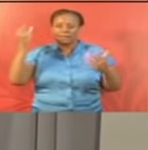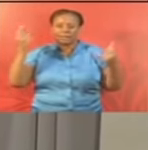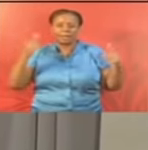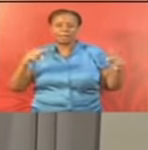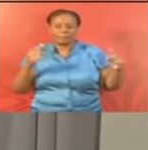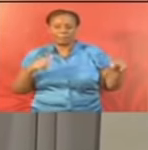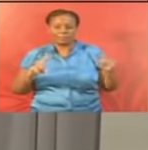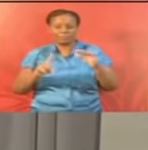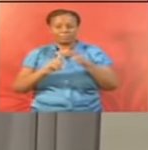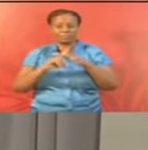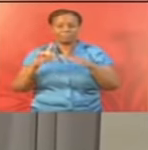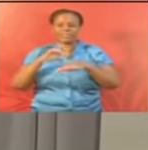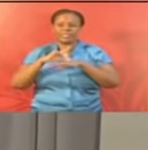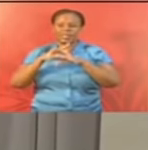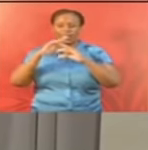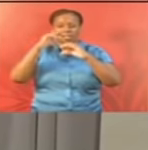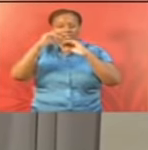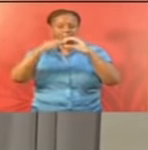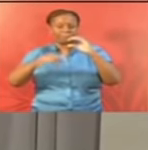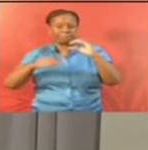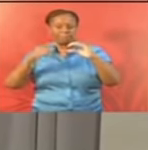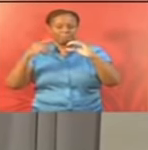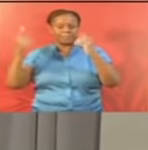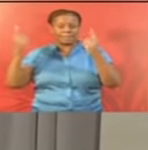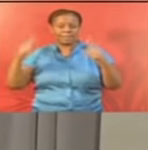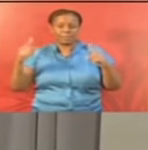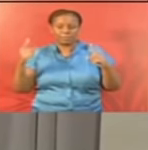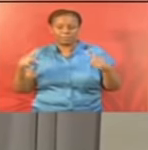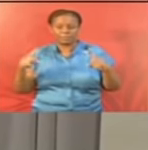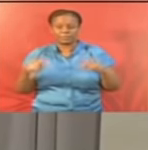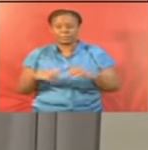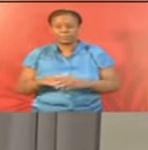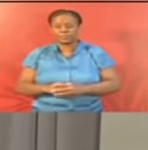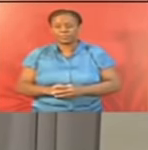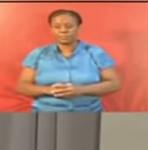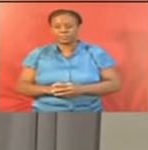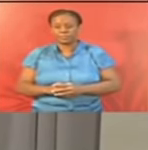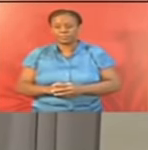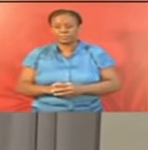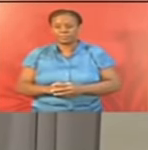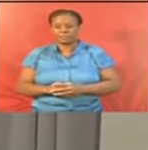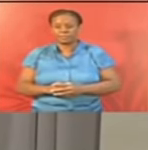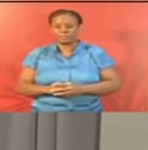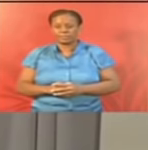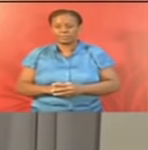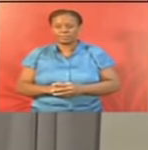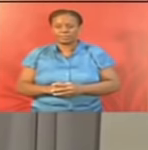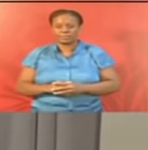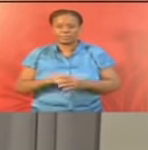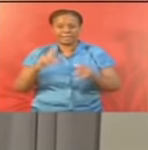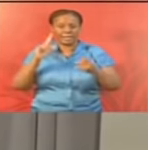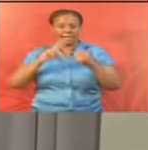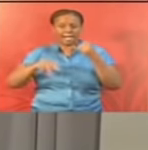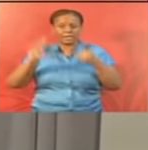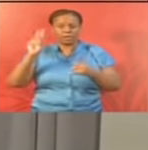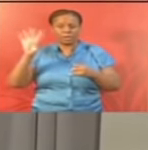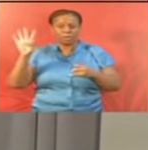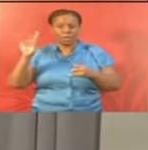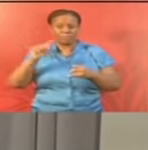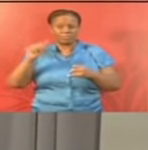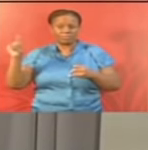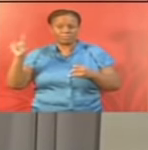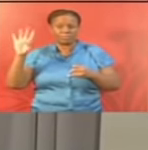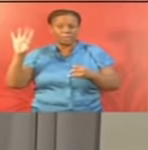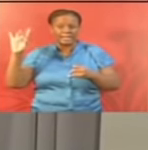globally. There has been a development within the last 24 to 48 hours where